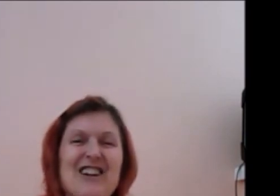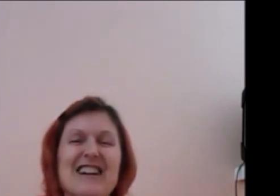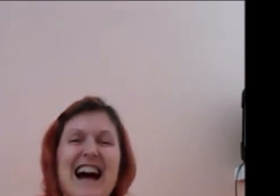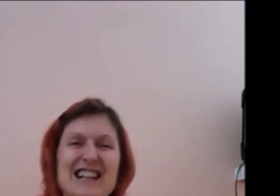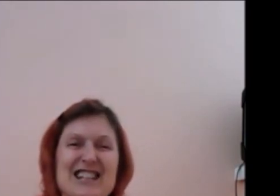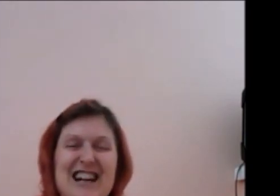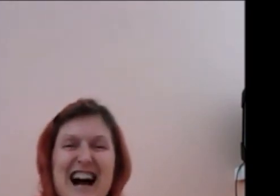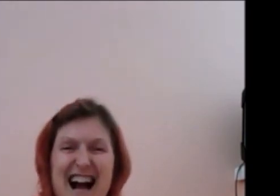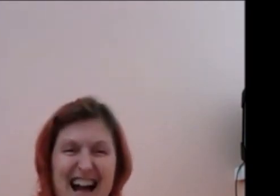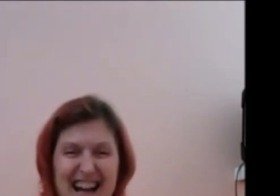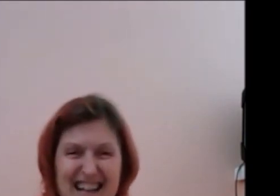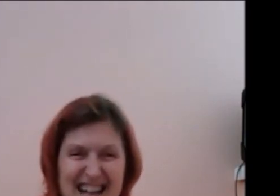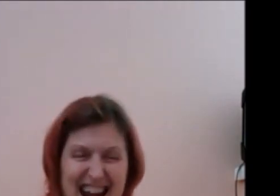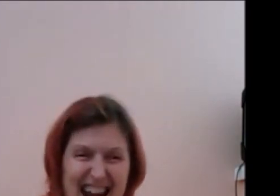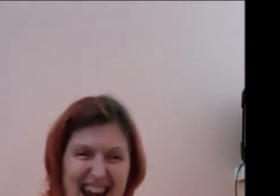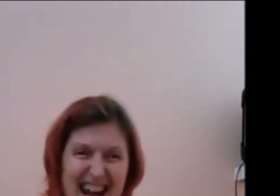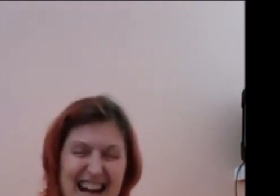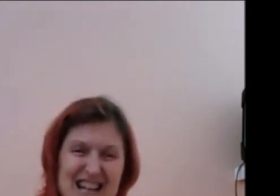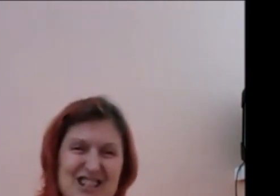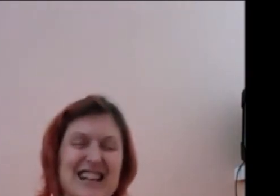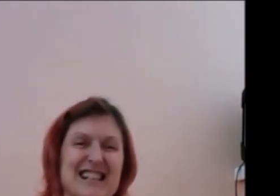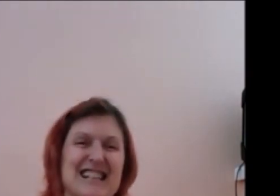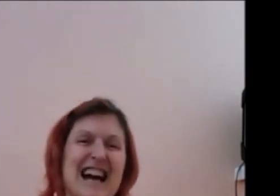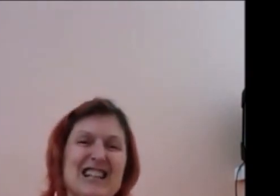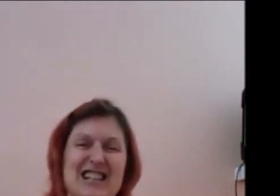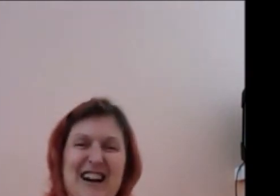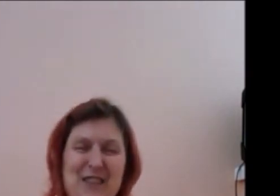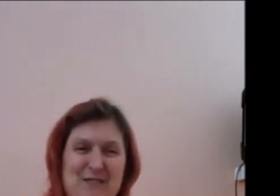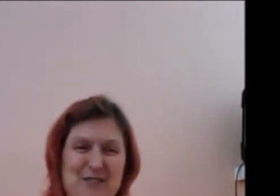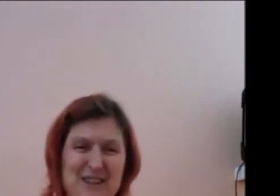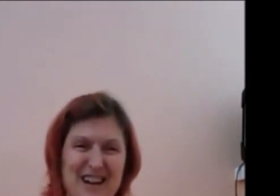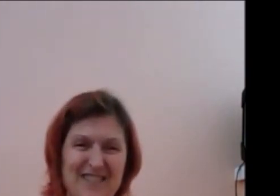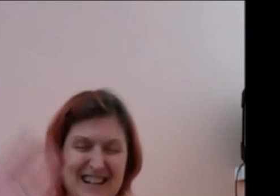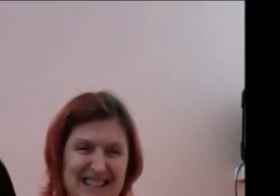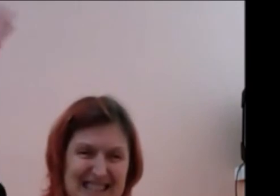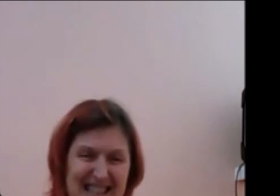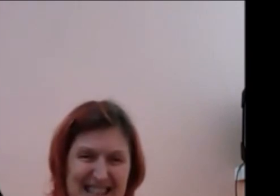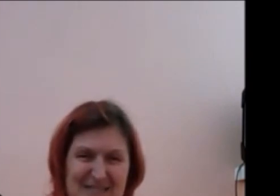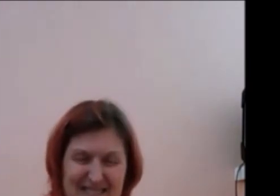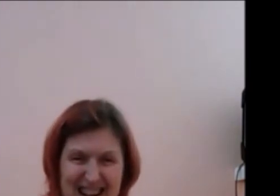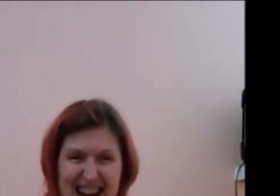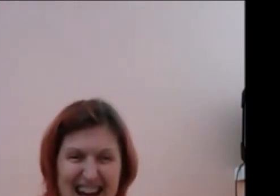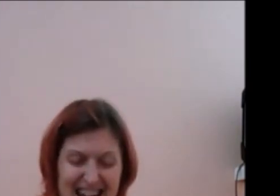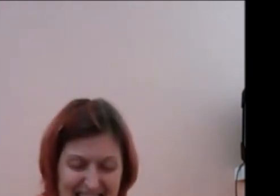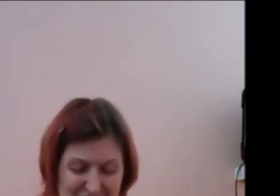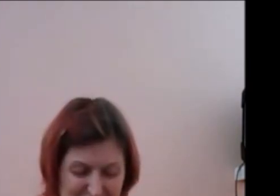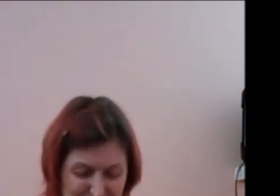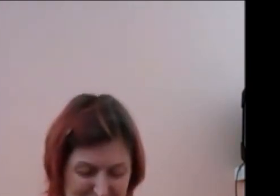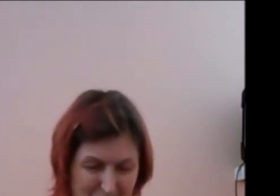Let your light shine. Thank you. Let Jesus' light shine through you. See you again soon. Yay.